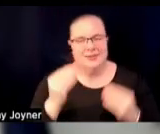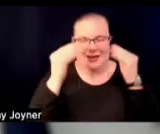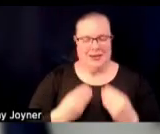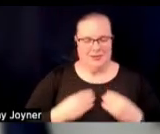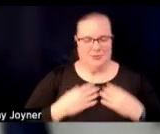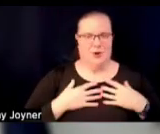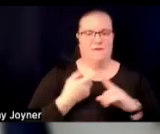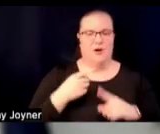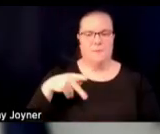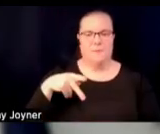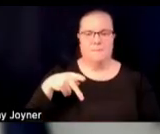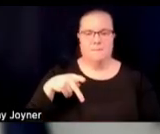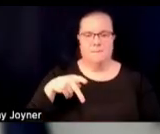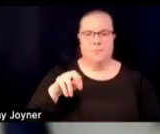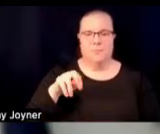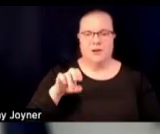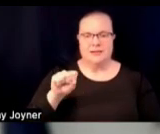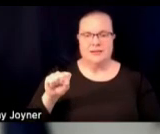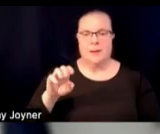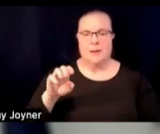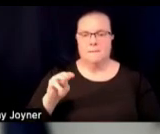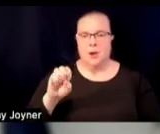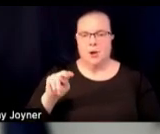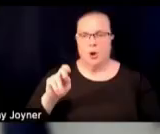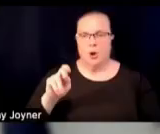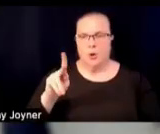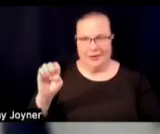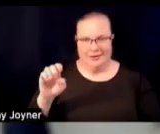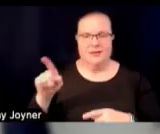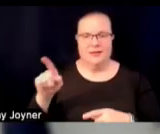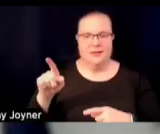Princess Mononoke, another Studio Ghibli film. They have a giant